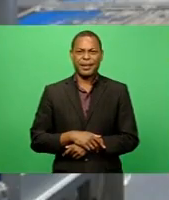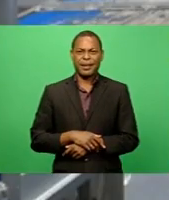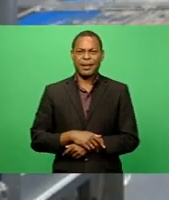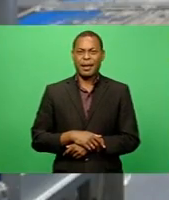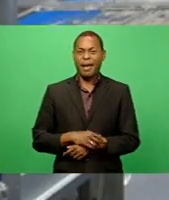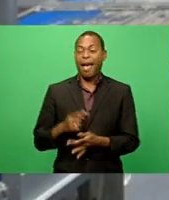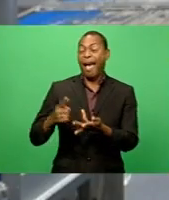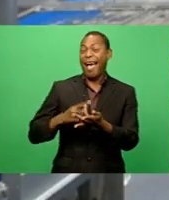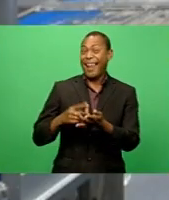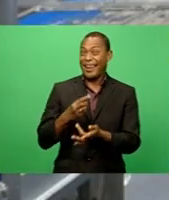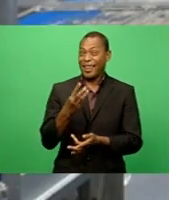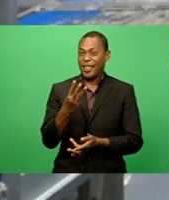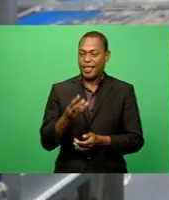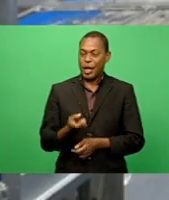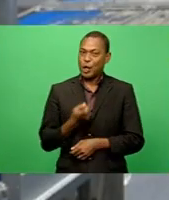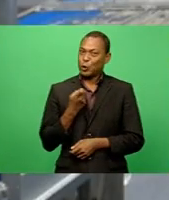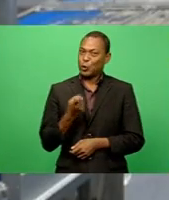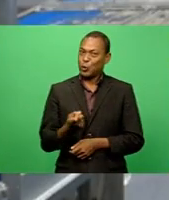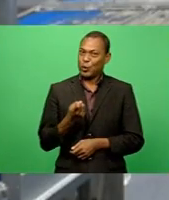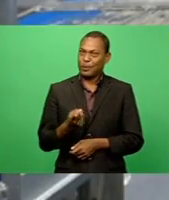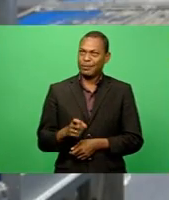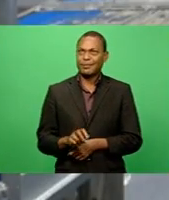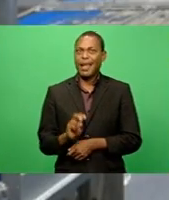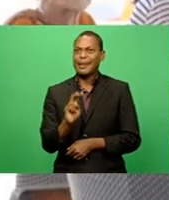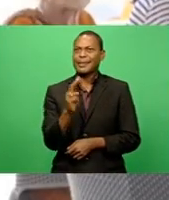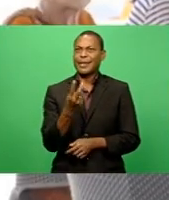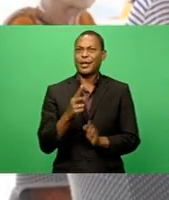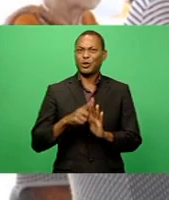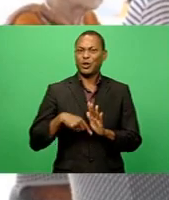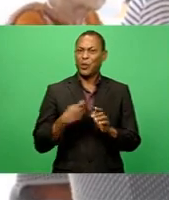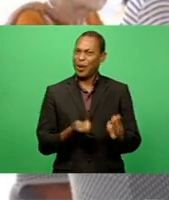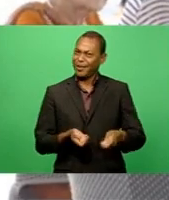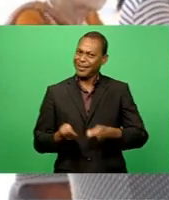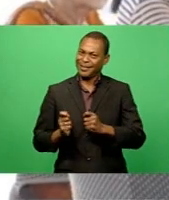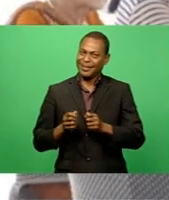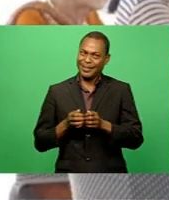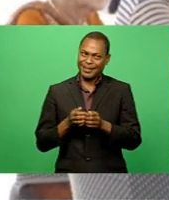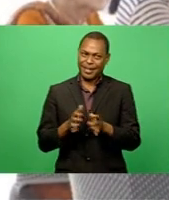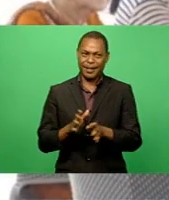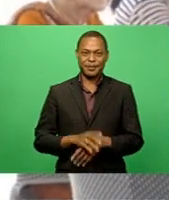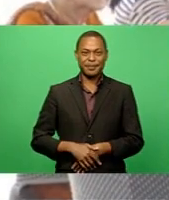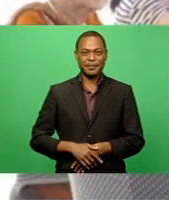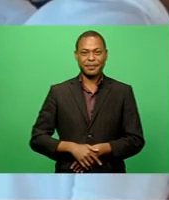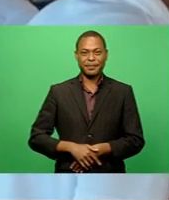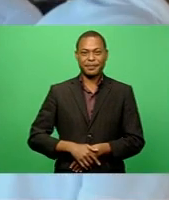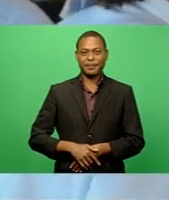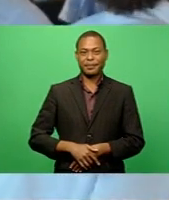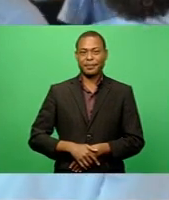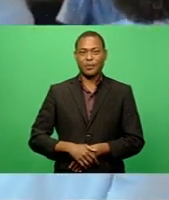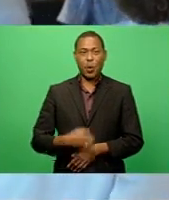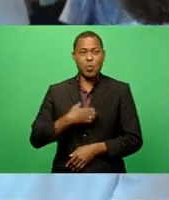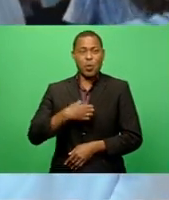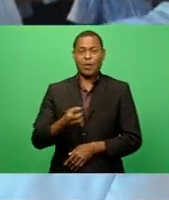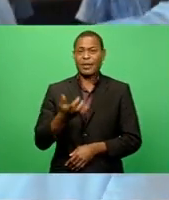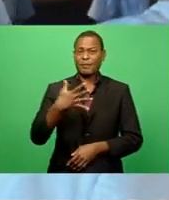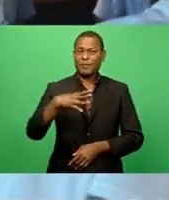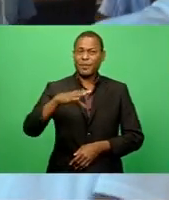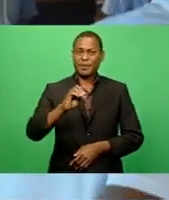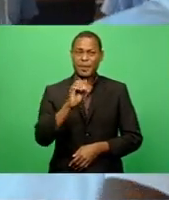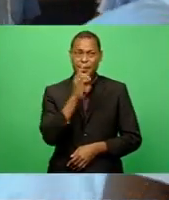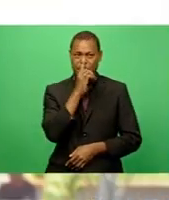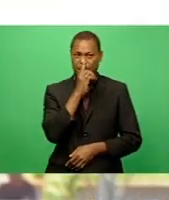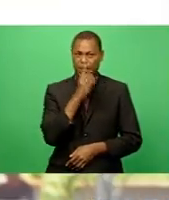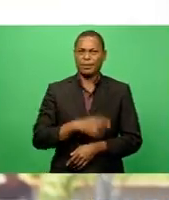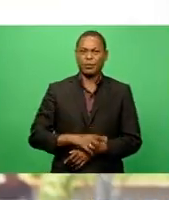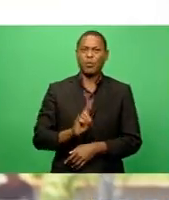cruises after the 2nd of January. Today, more than 50 people were booked for this 4-day Christmas cruise